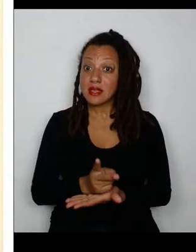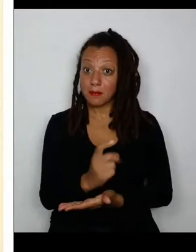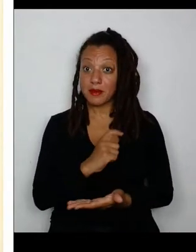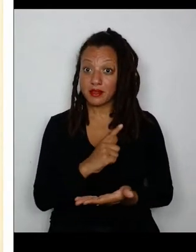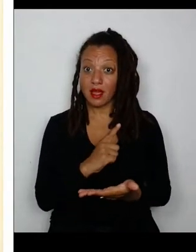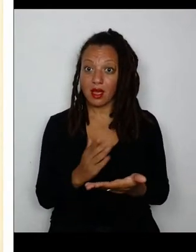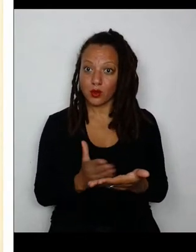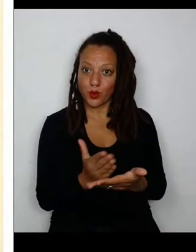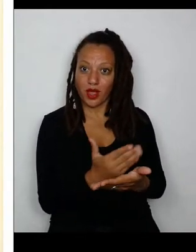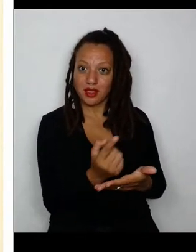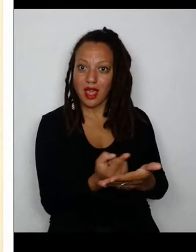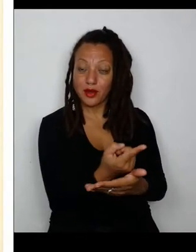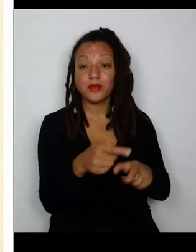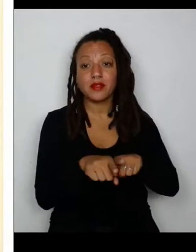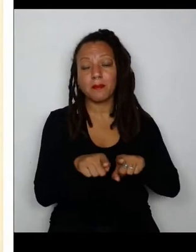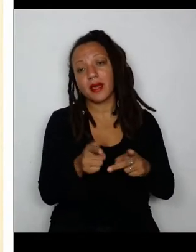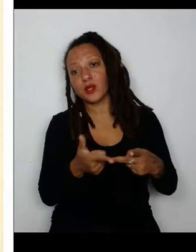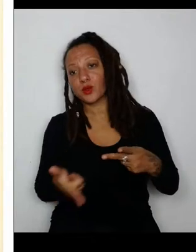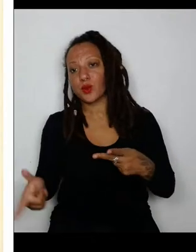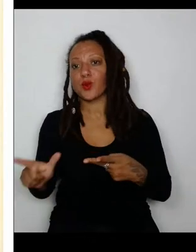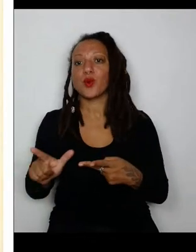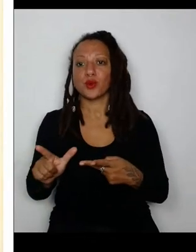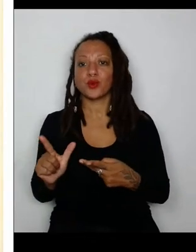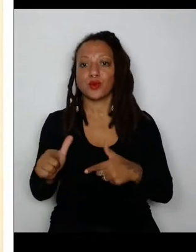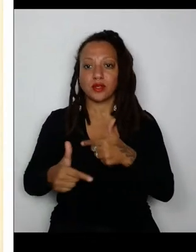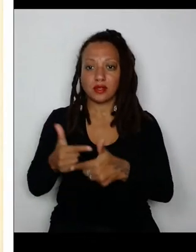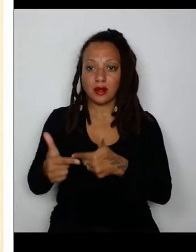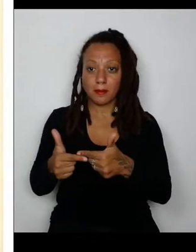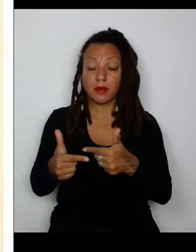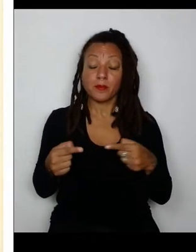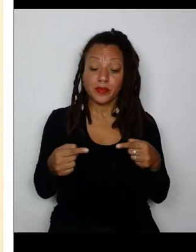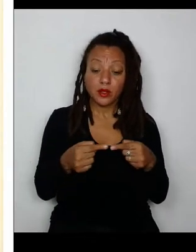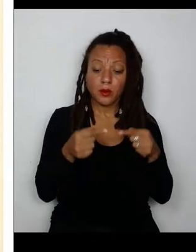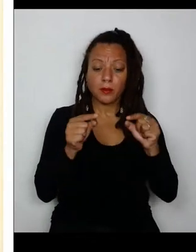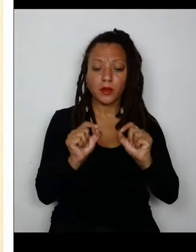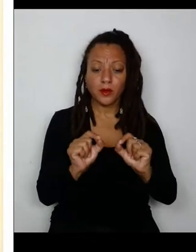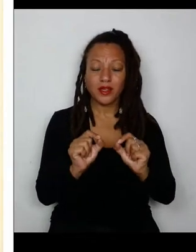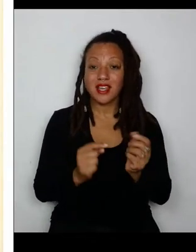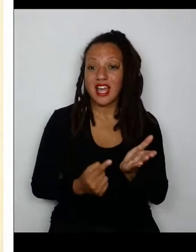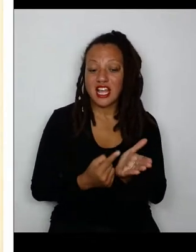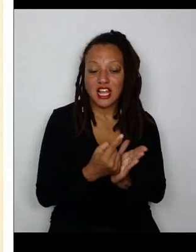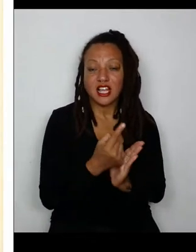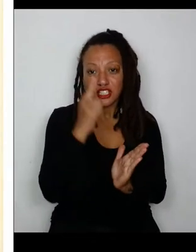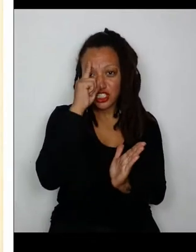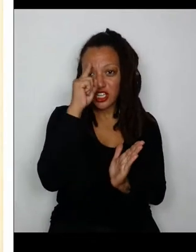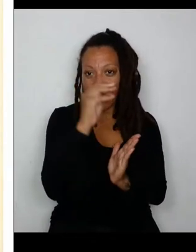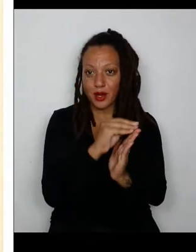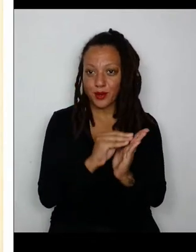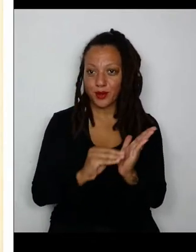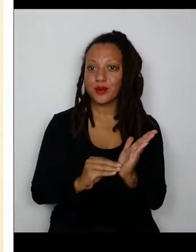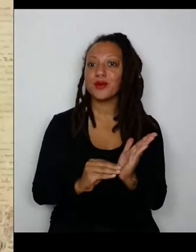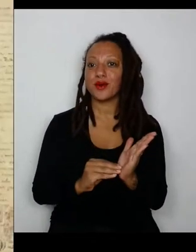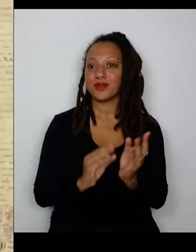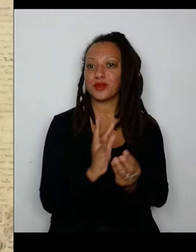linking gogan's supposedly intimate journals with his publicly distributed newspaper